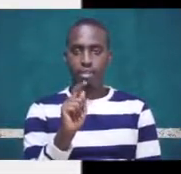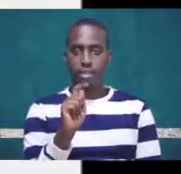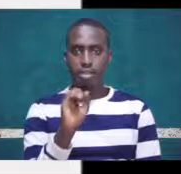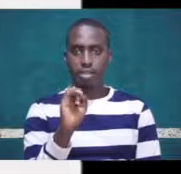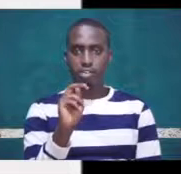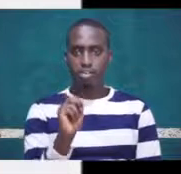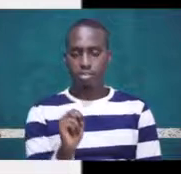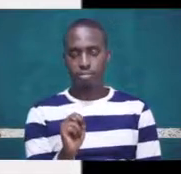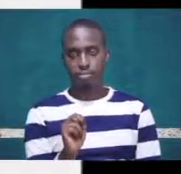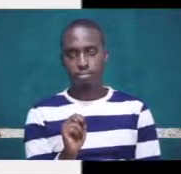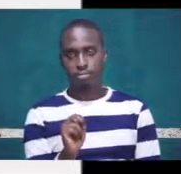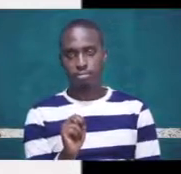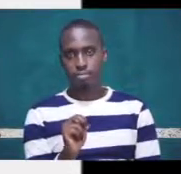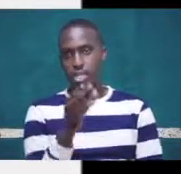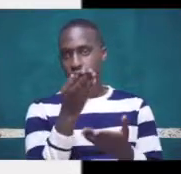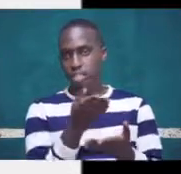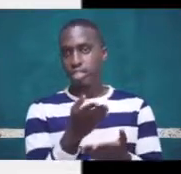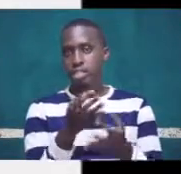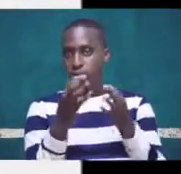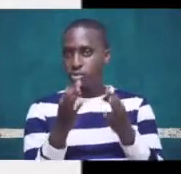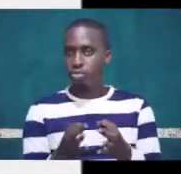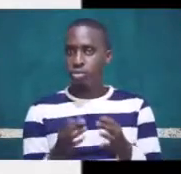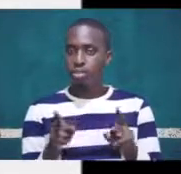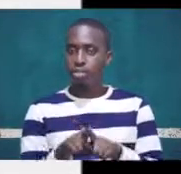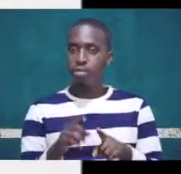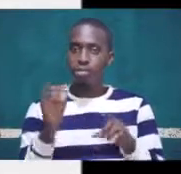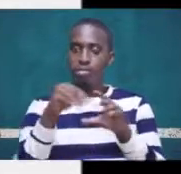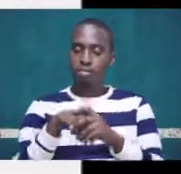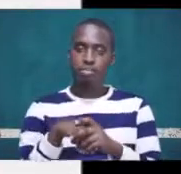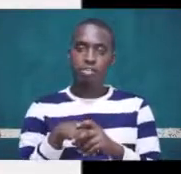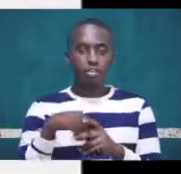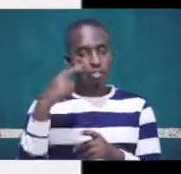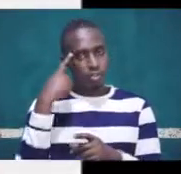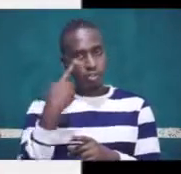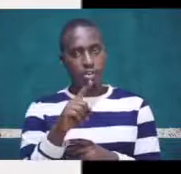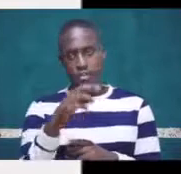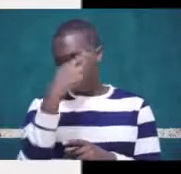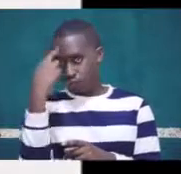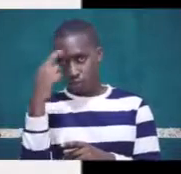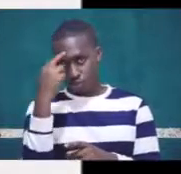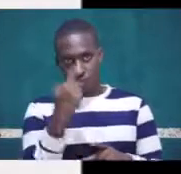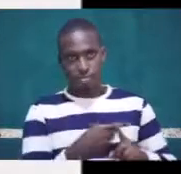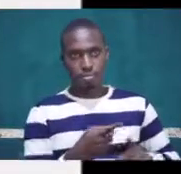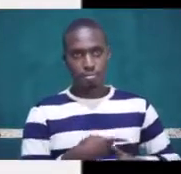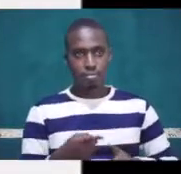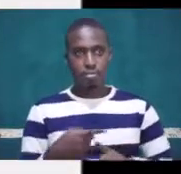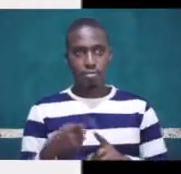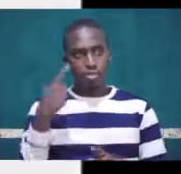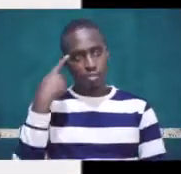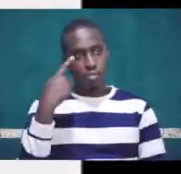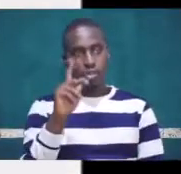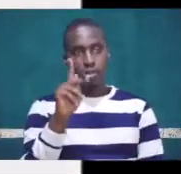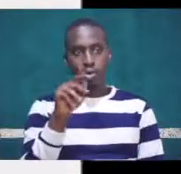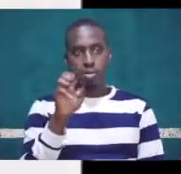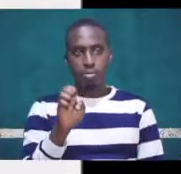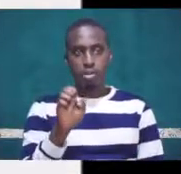of ostentation? These are goods that are consumed for prestigious reasons. For prestigious